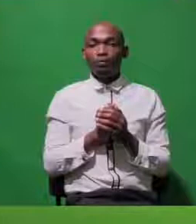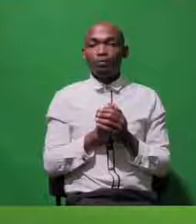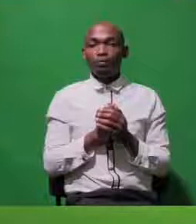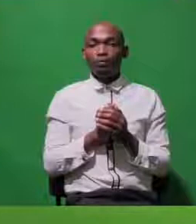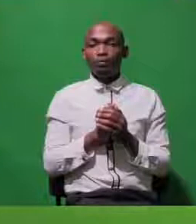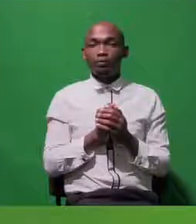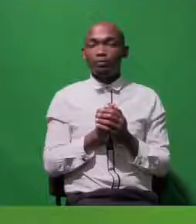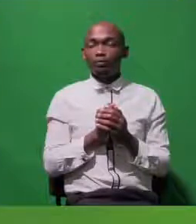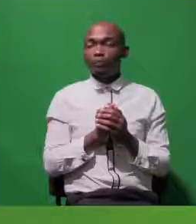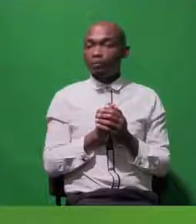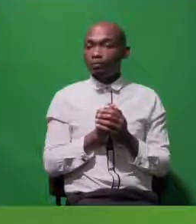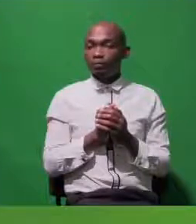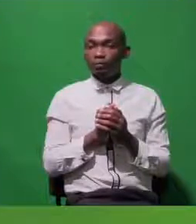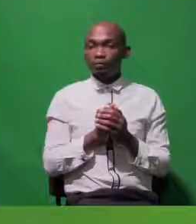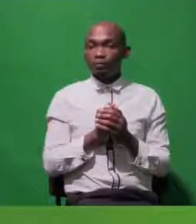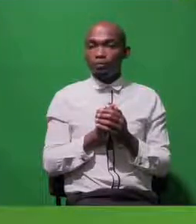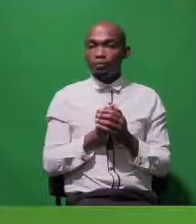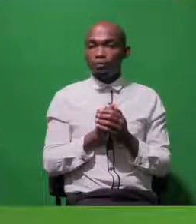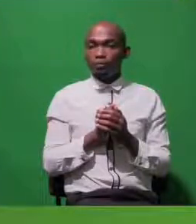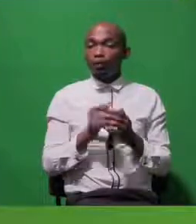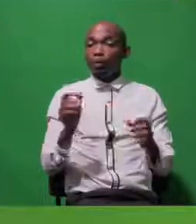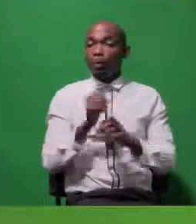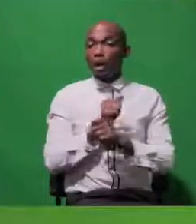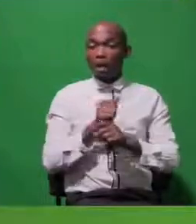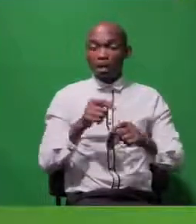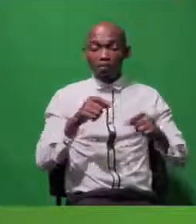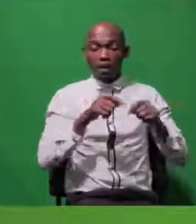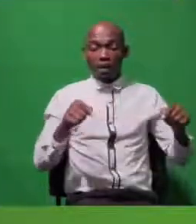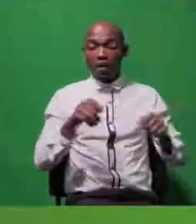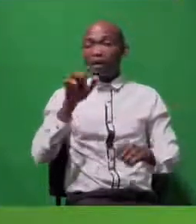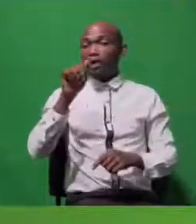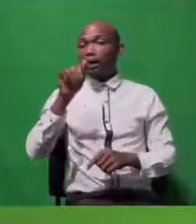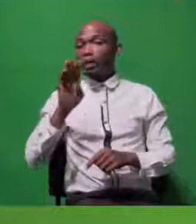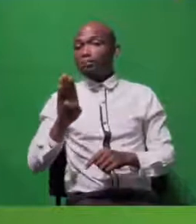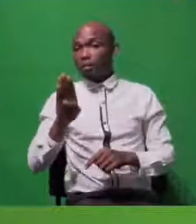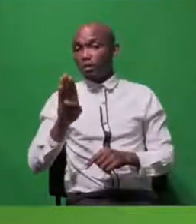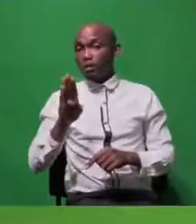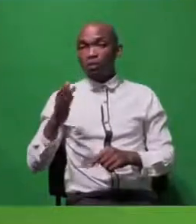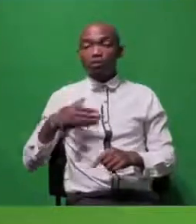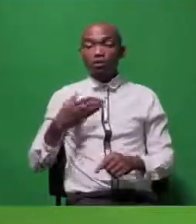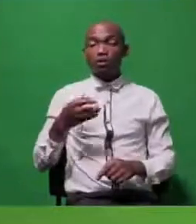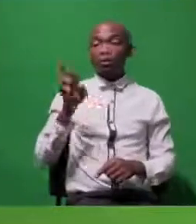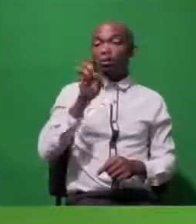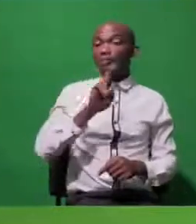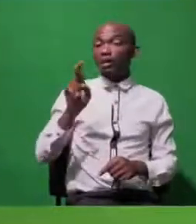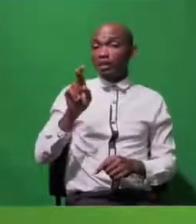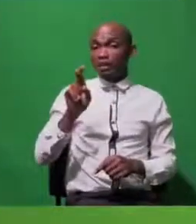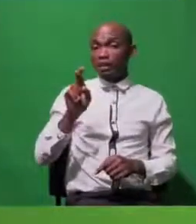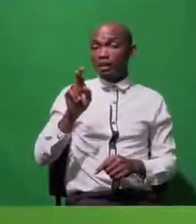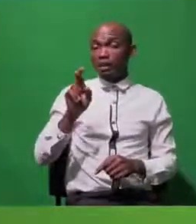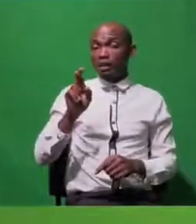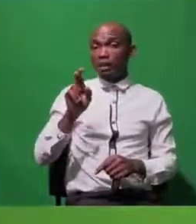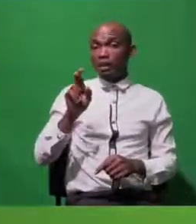We have a line AB, and we want to reflect the line AB in the